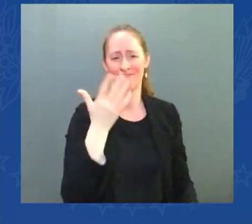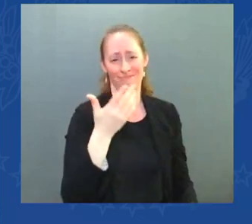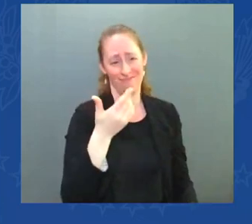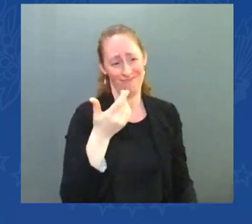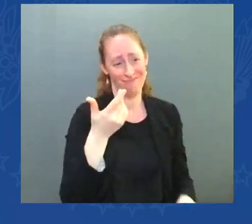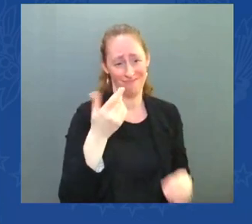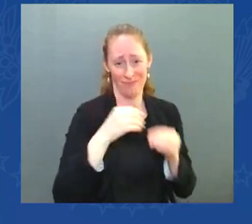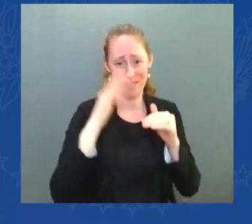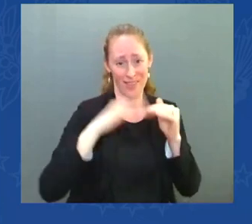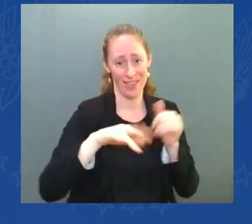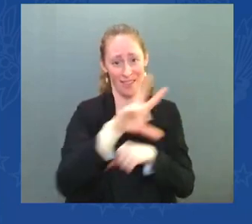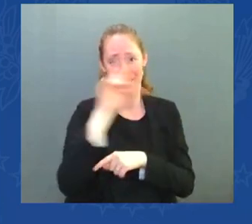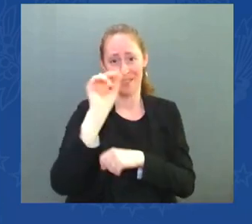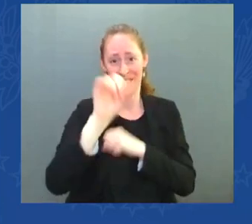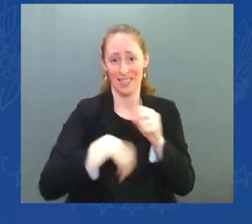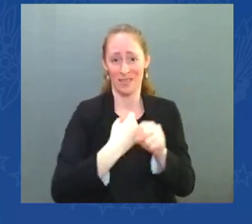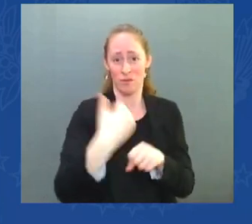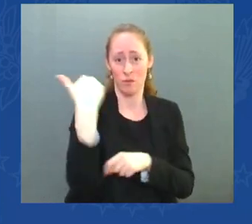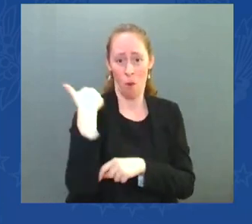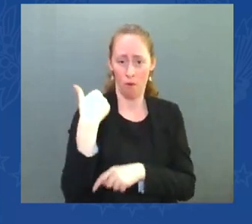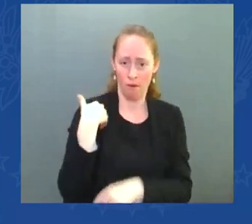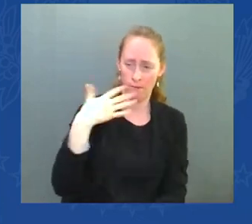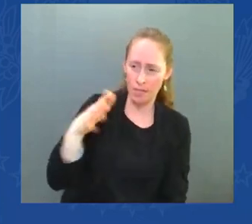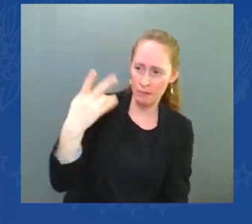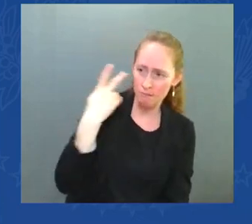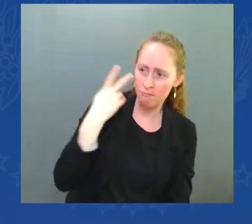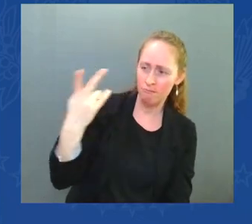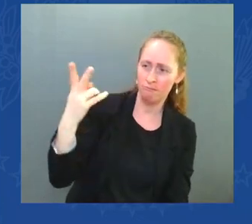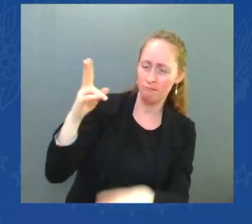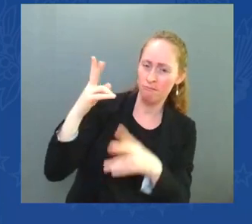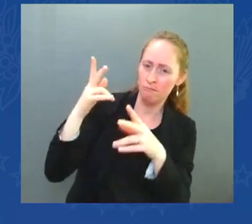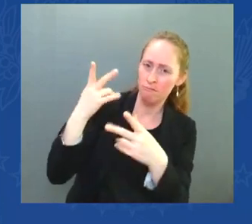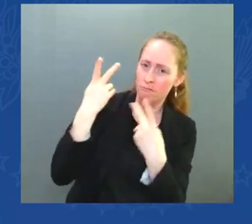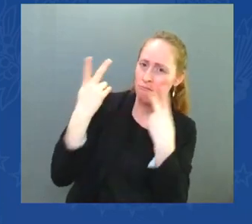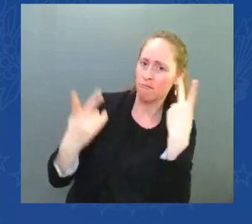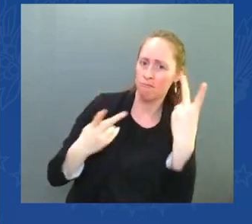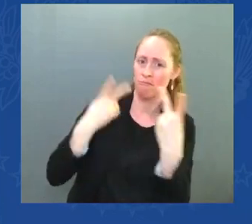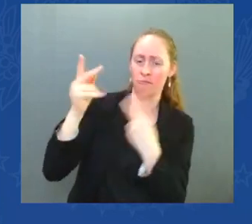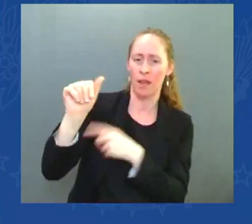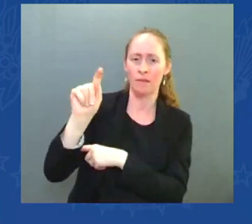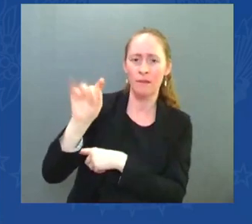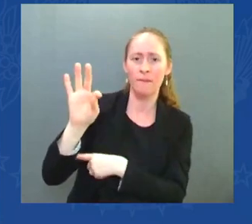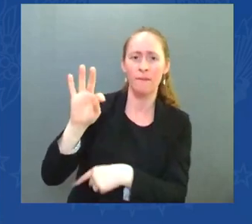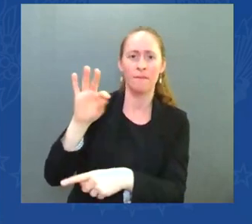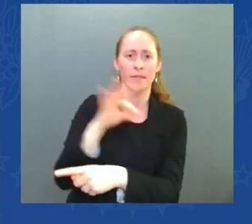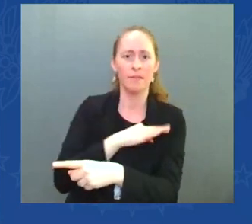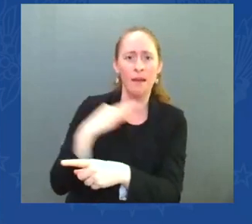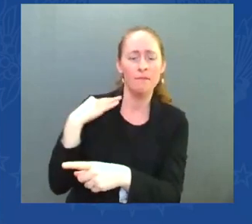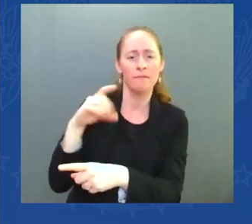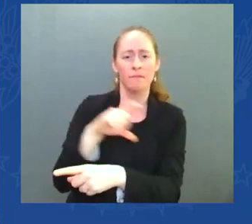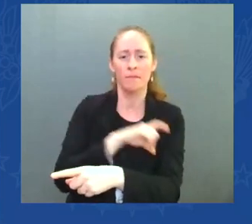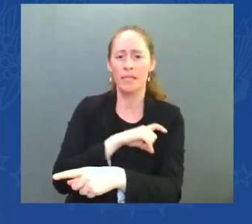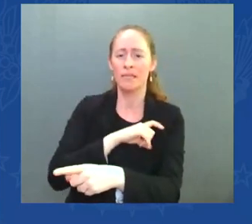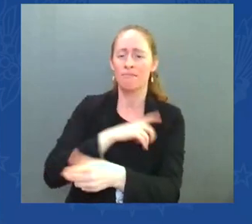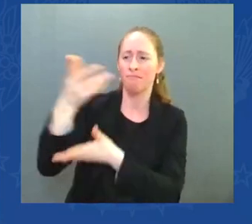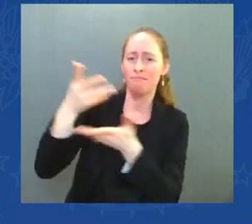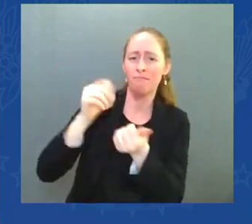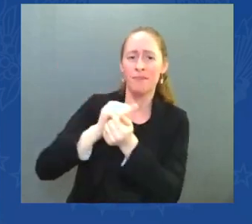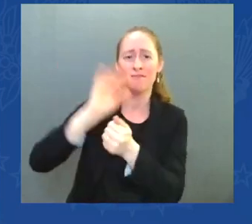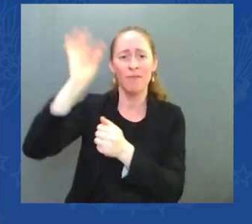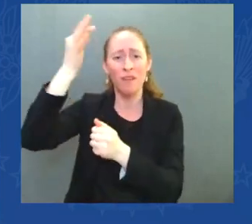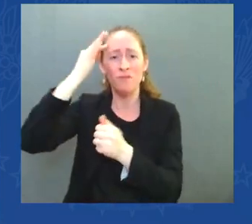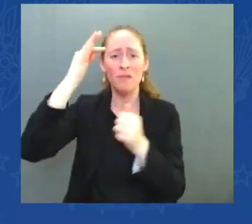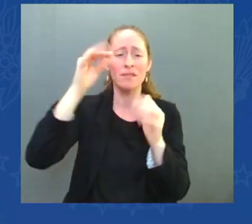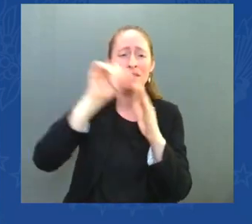the ATF, along with its federal, state, and local law enforcement partners, as they work tirelessly and courageously